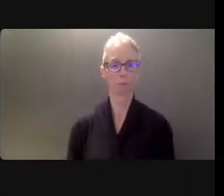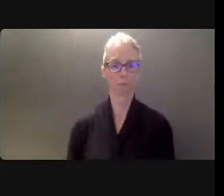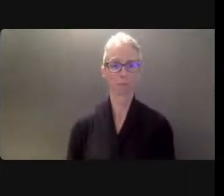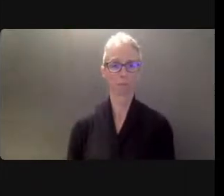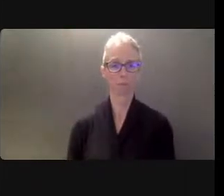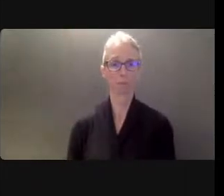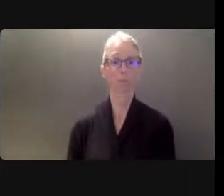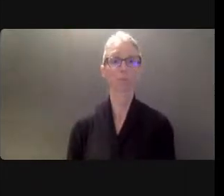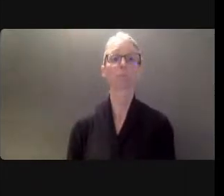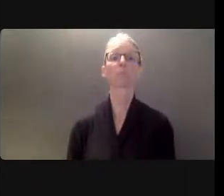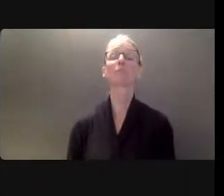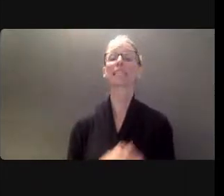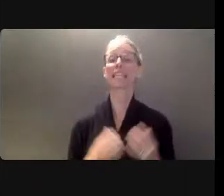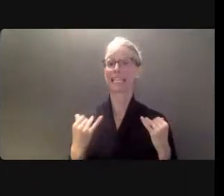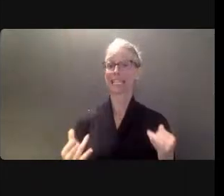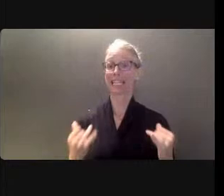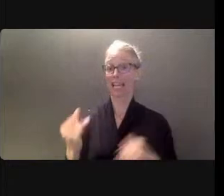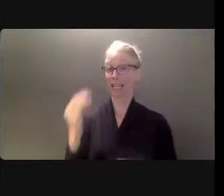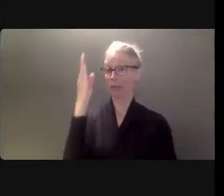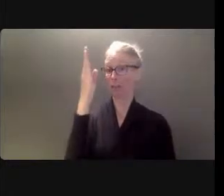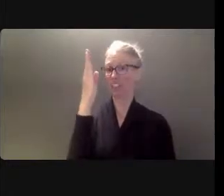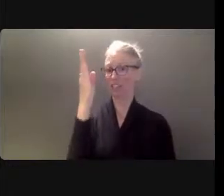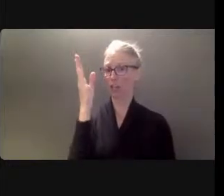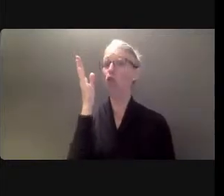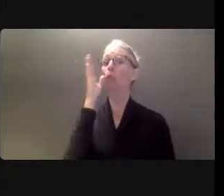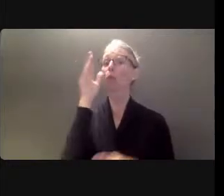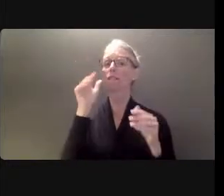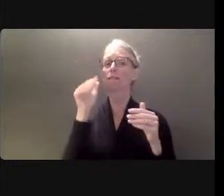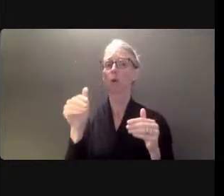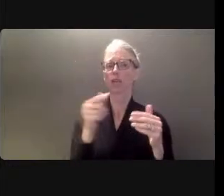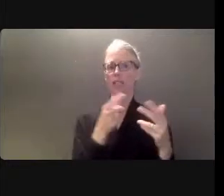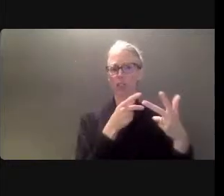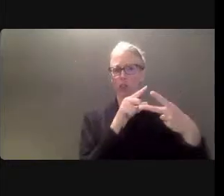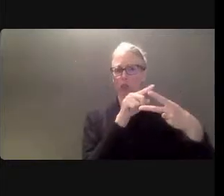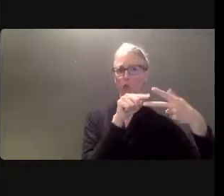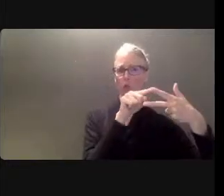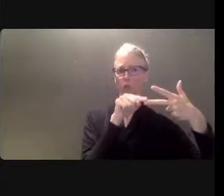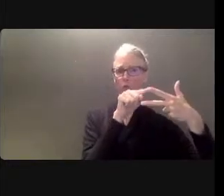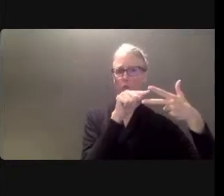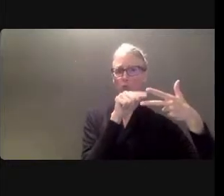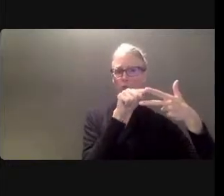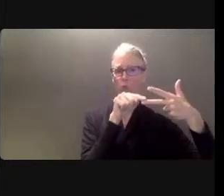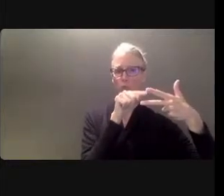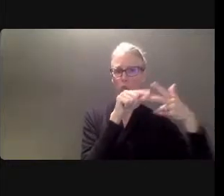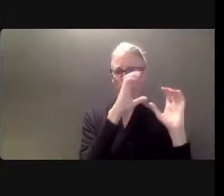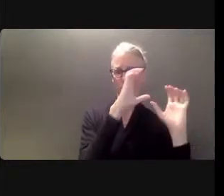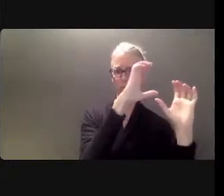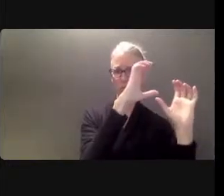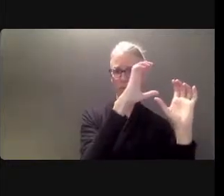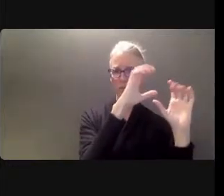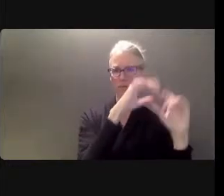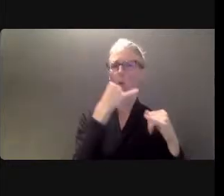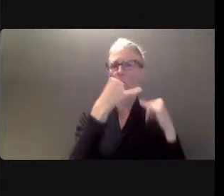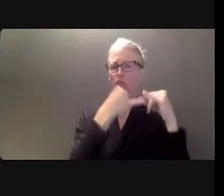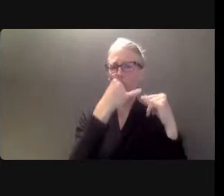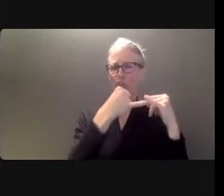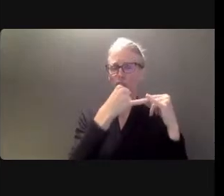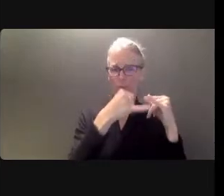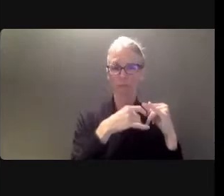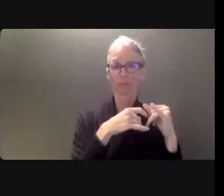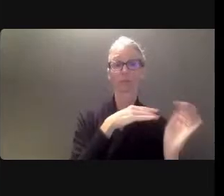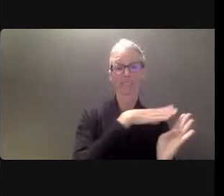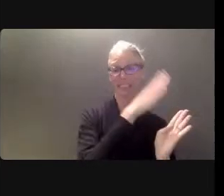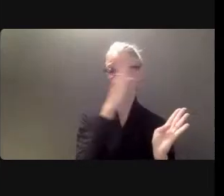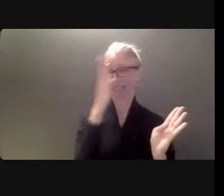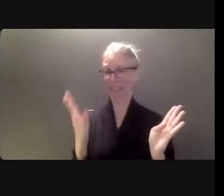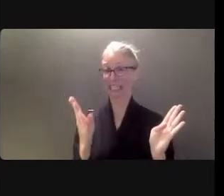Today's presentation will focus on these separate inputs or these smaller sub-projects. Of the 6 sub-projects that we have, today